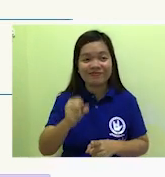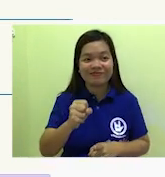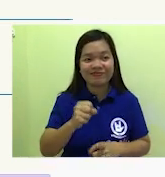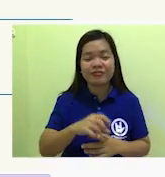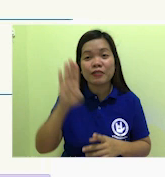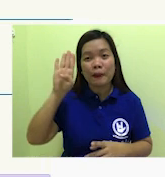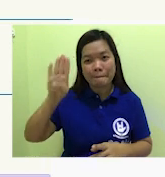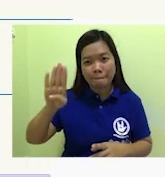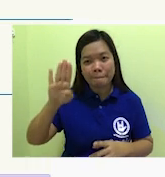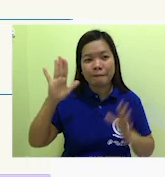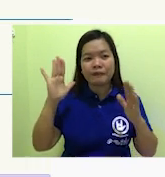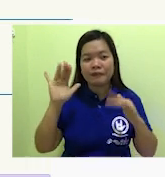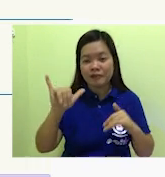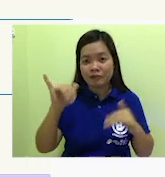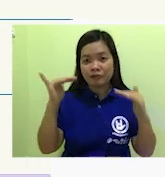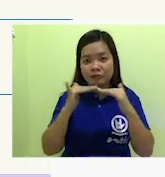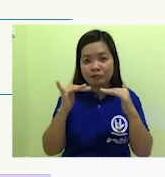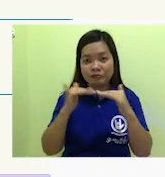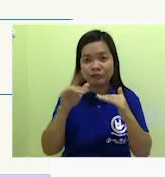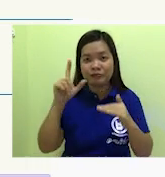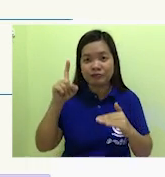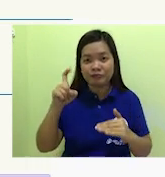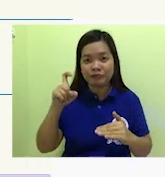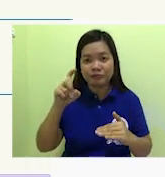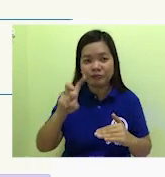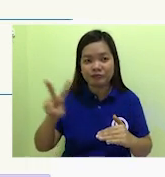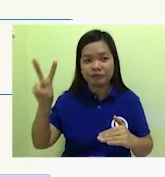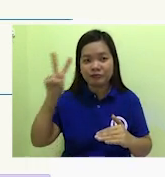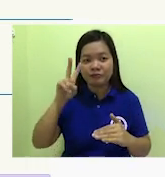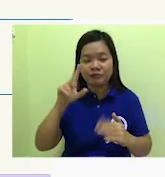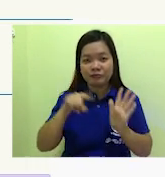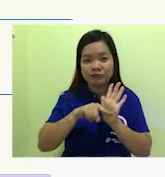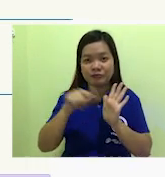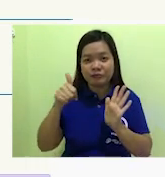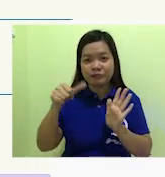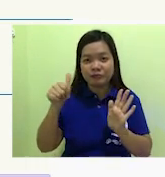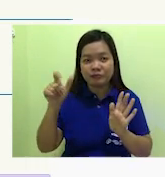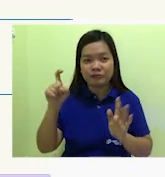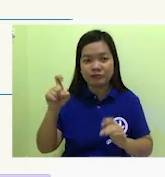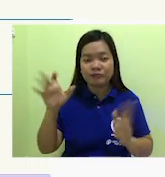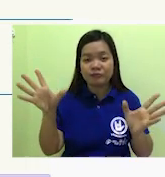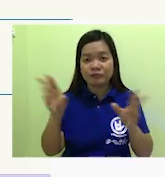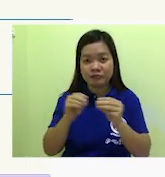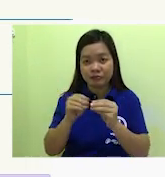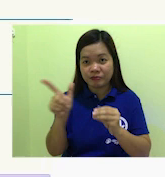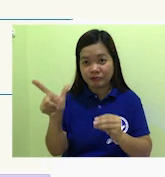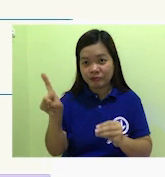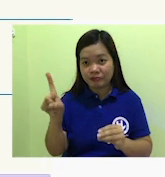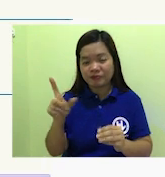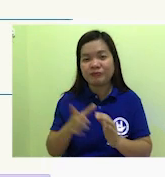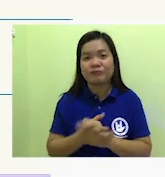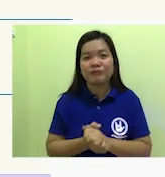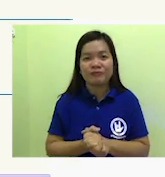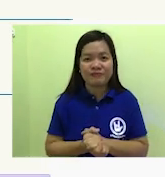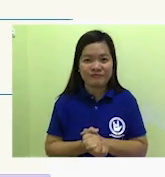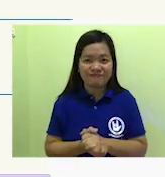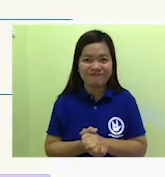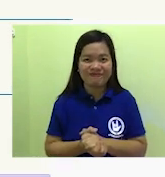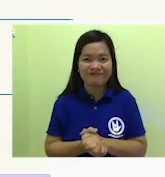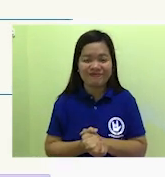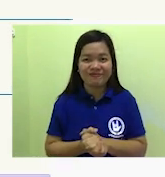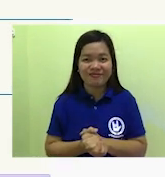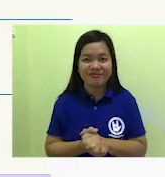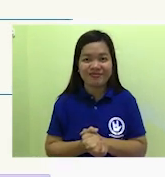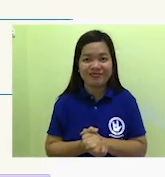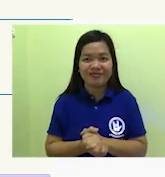Amazing! The answer is letter B. It is y equals x squared minus 10x